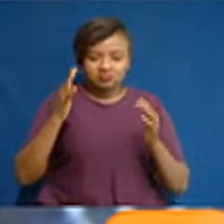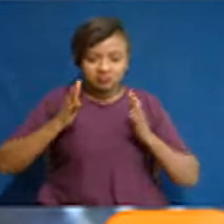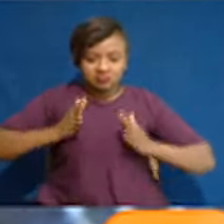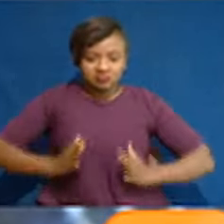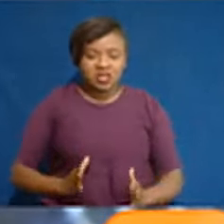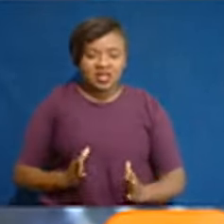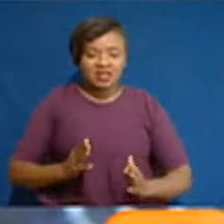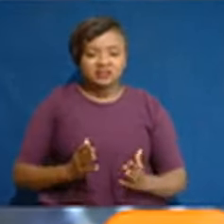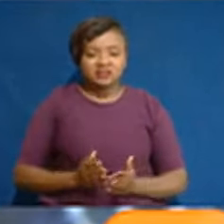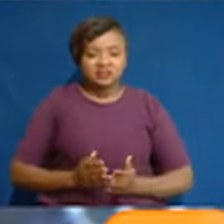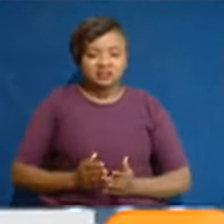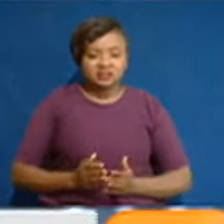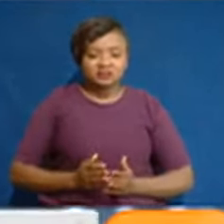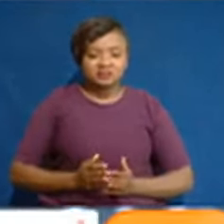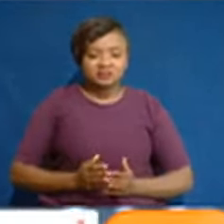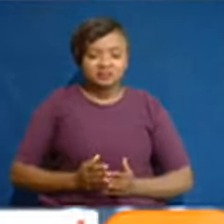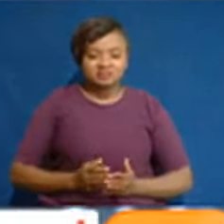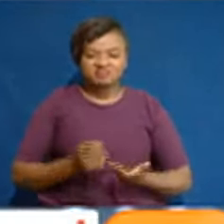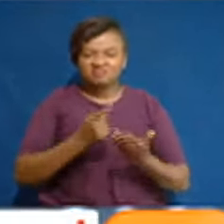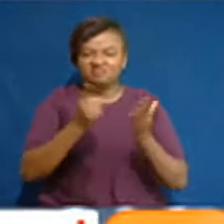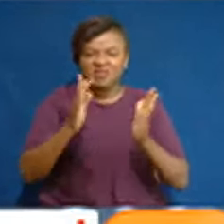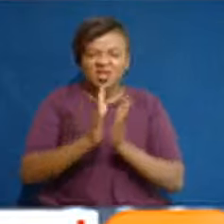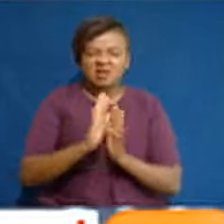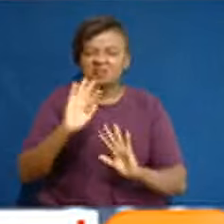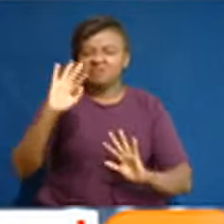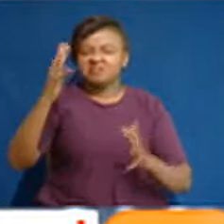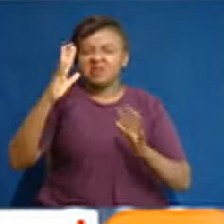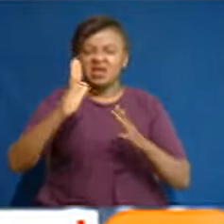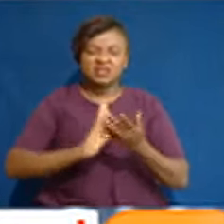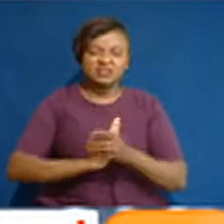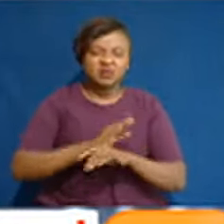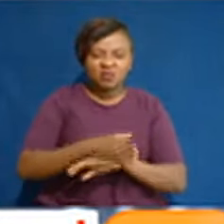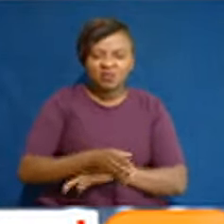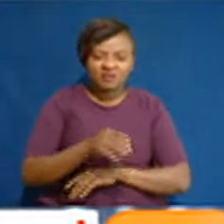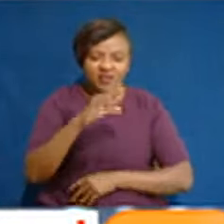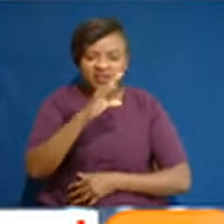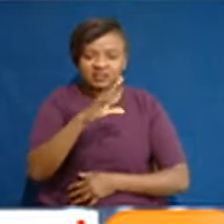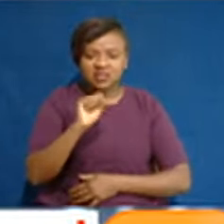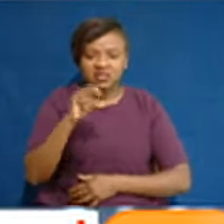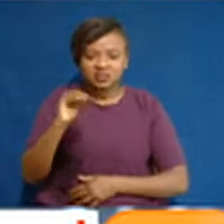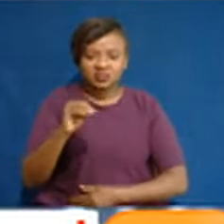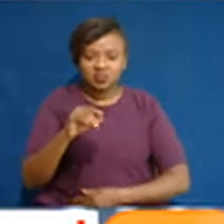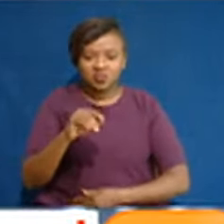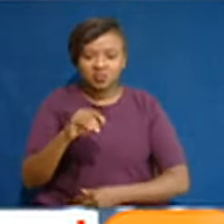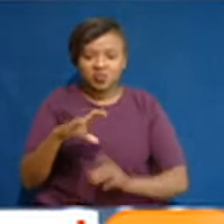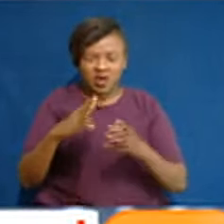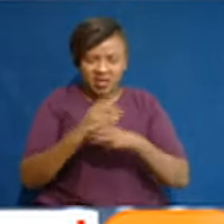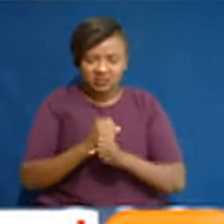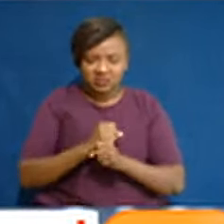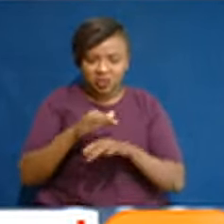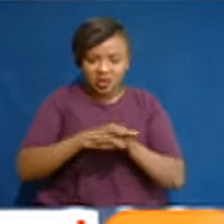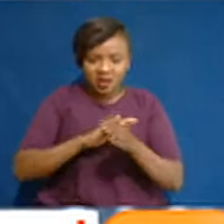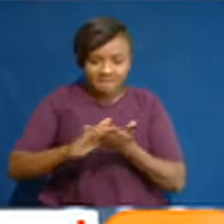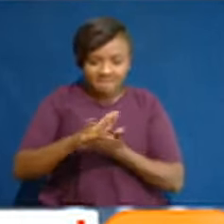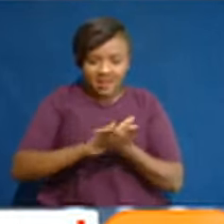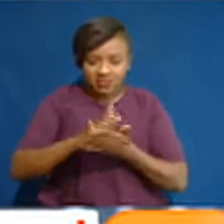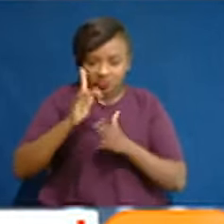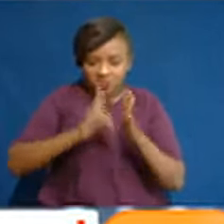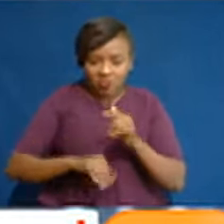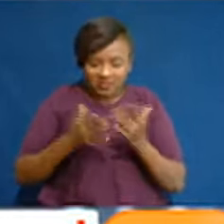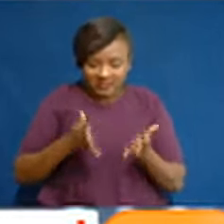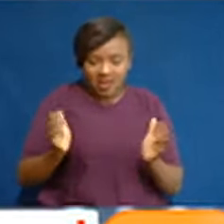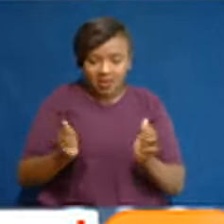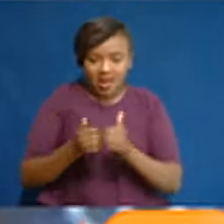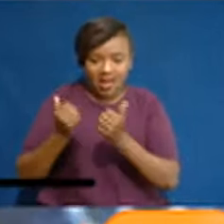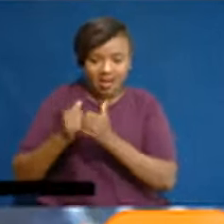Kenyans should not at this point over glorify the civil society organizations in terms of what has been happening. As we've said, you know, this